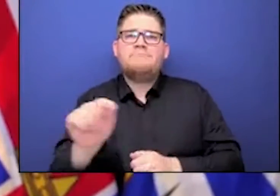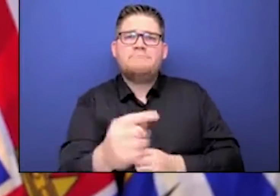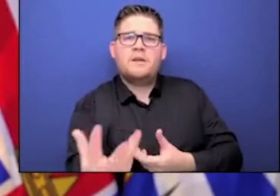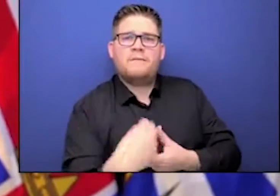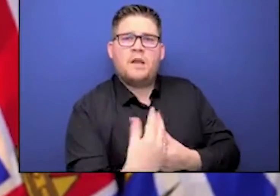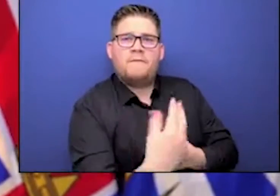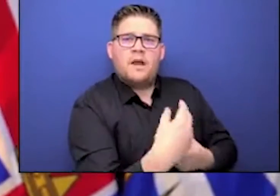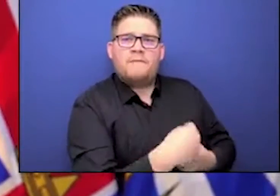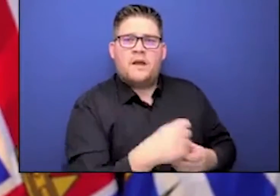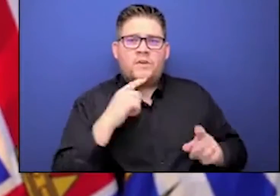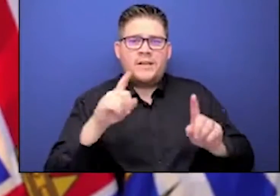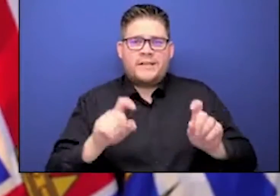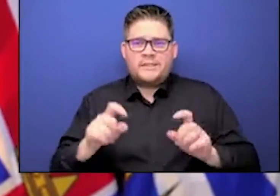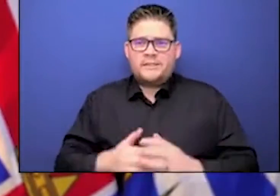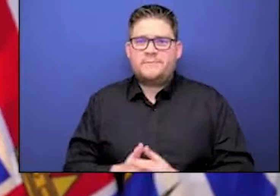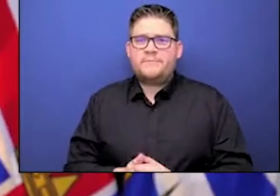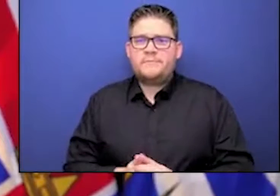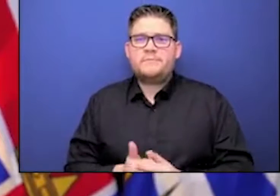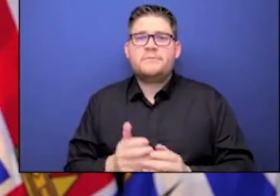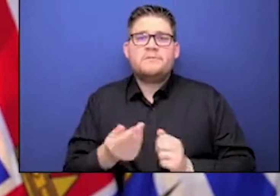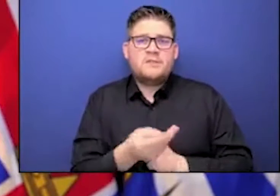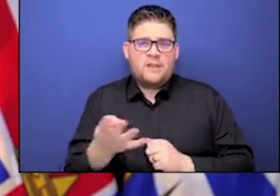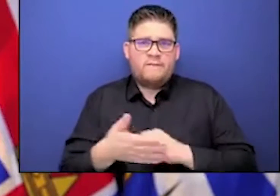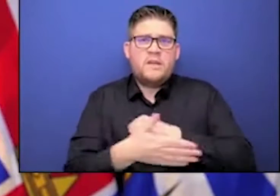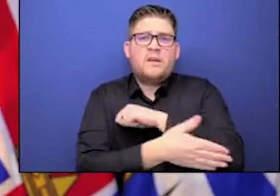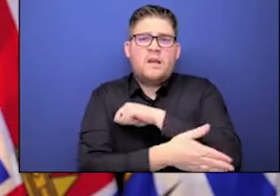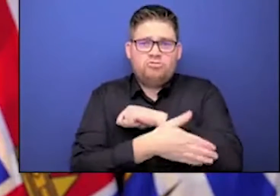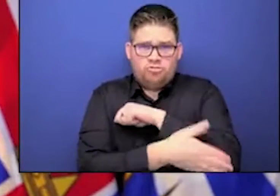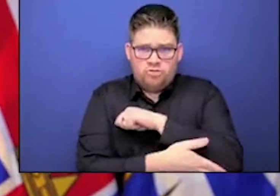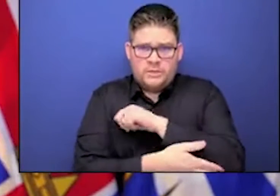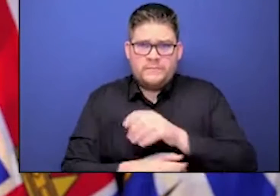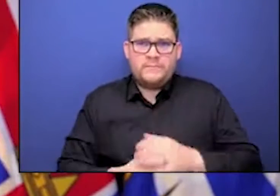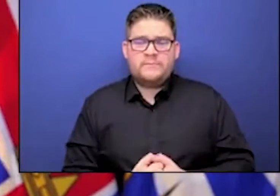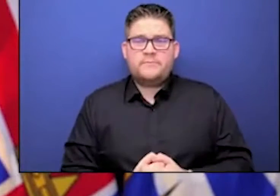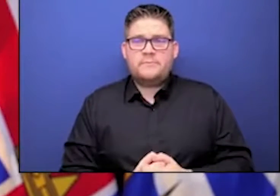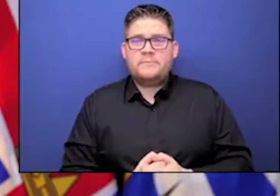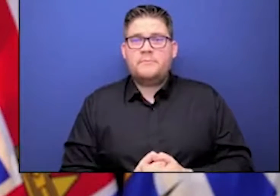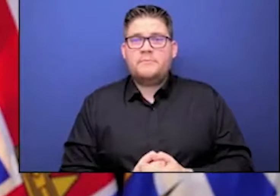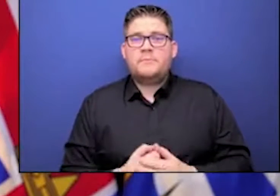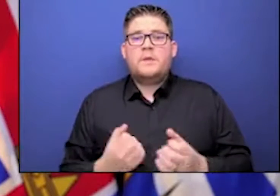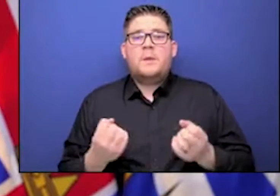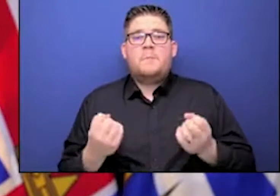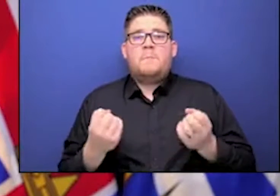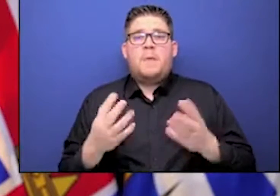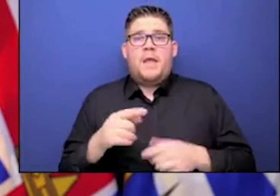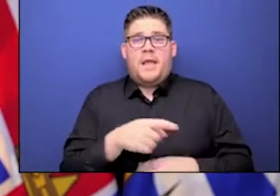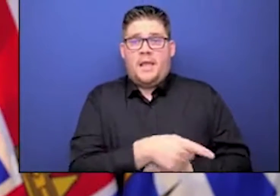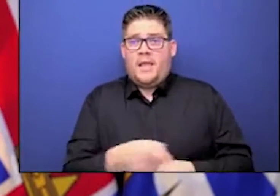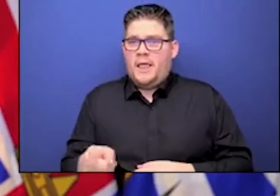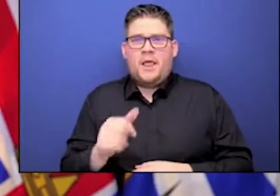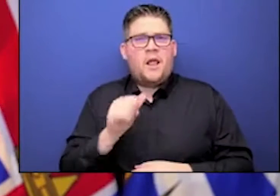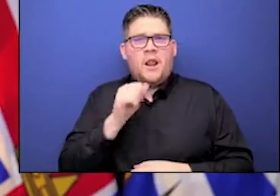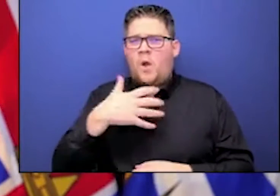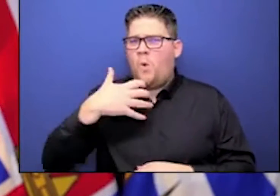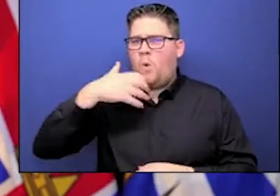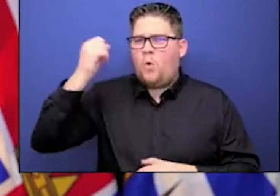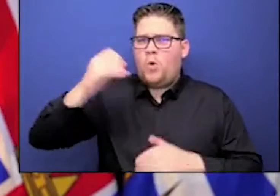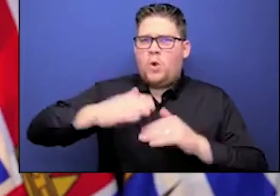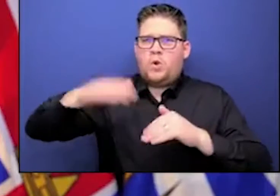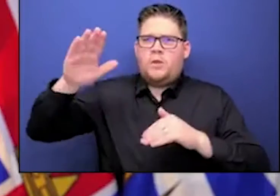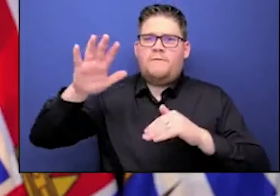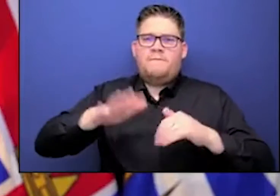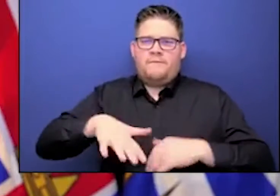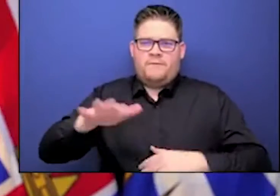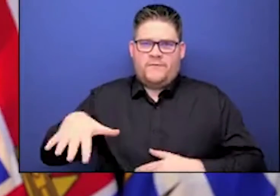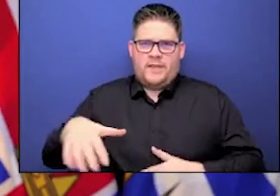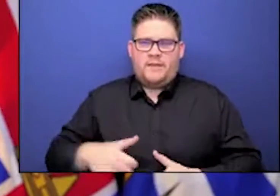had very few people that were over the age of 65 in that trial. So the restrictions on use